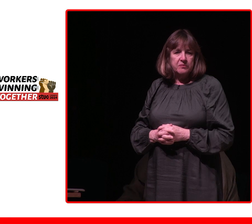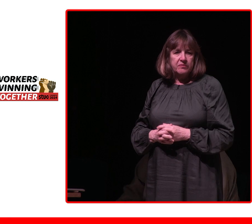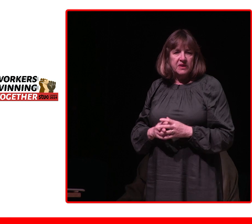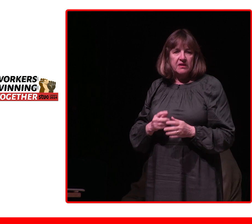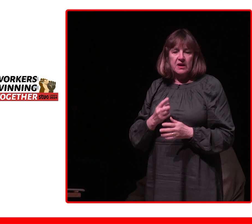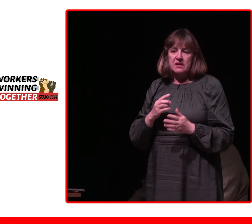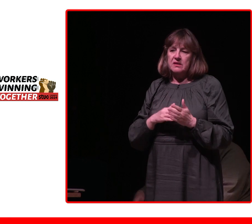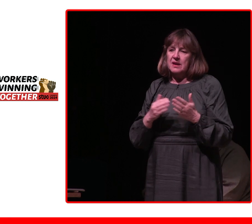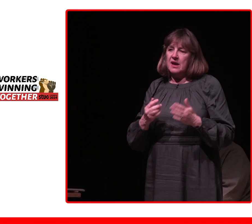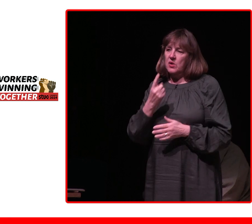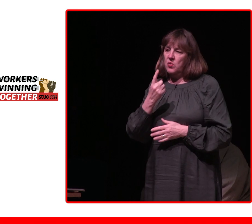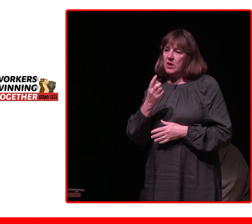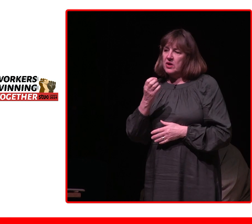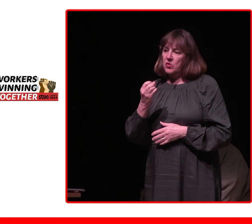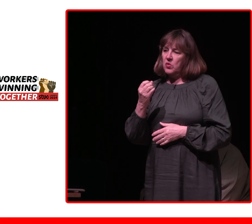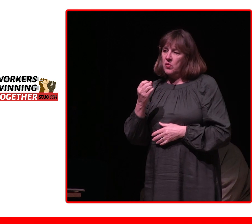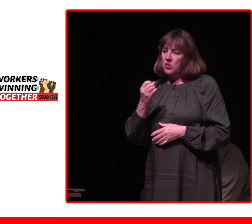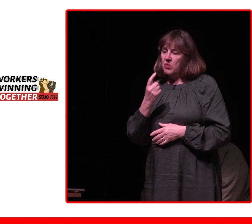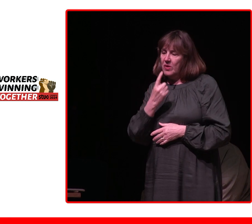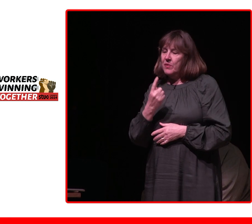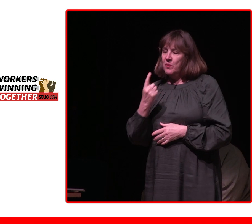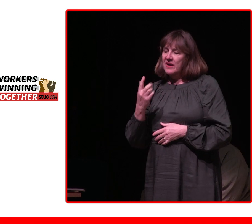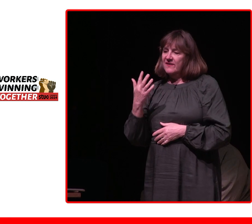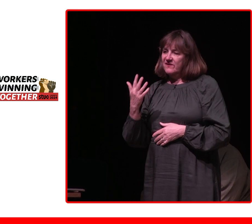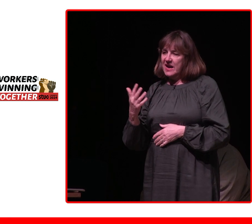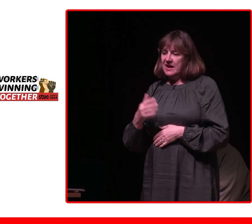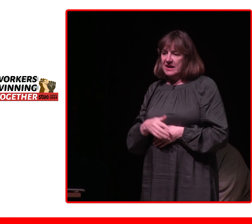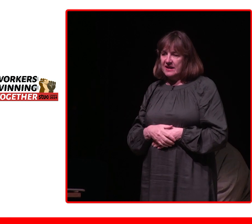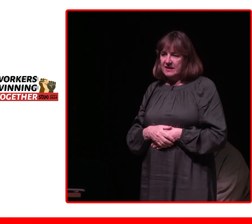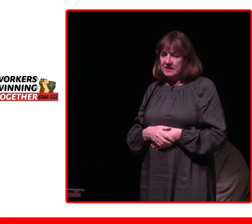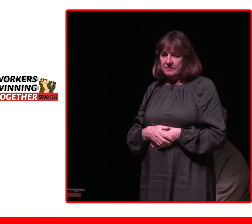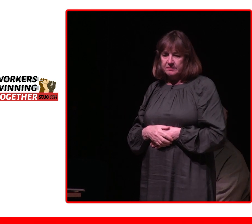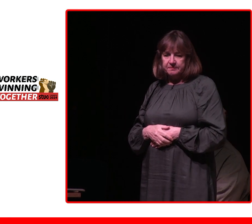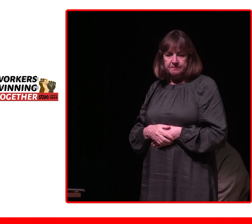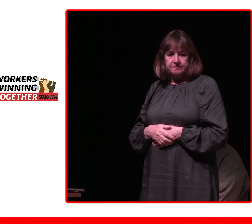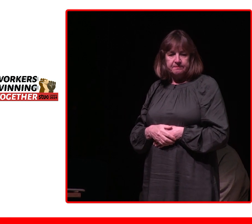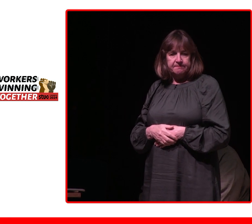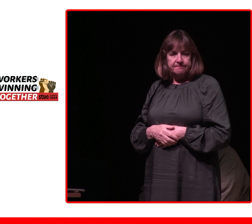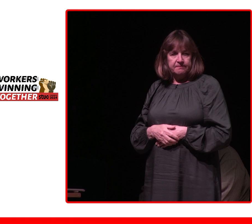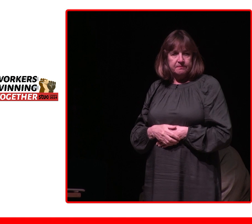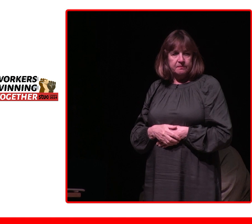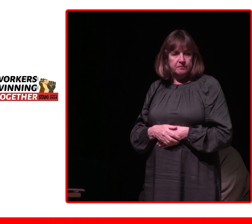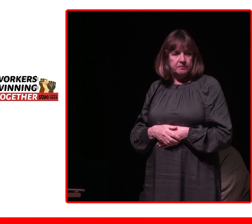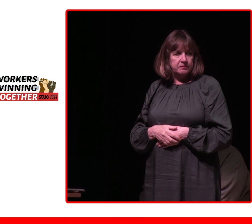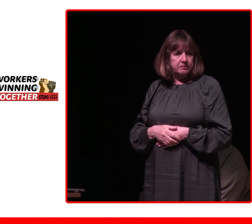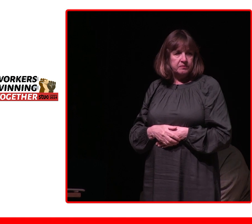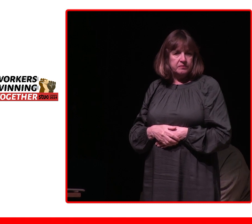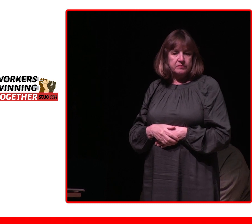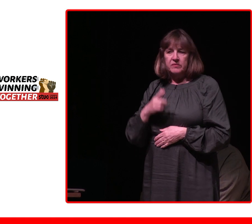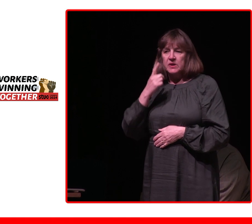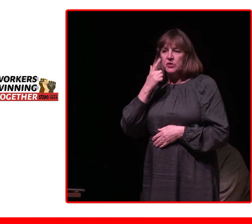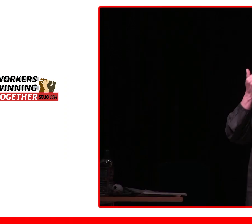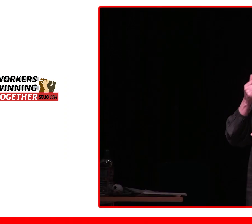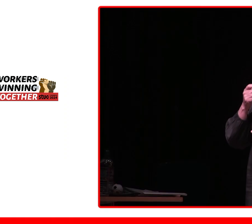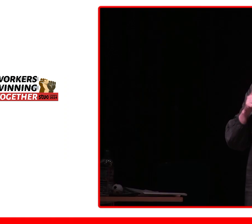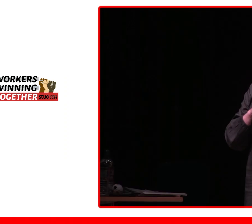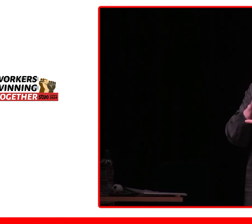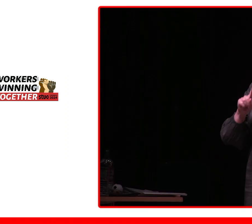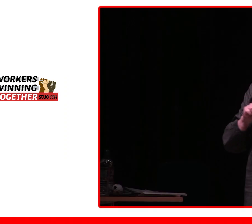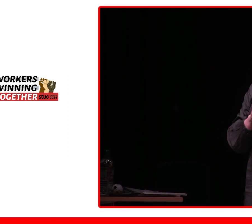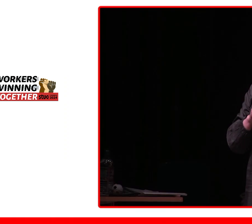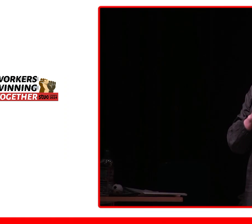motion 115, Palestine and the BDS movement, to be moved by the STUC Annual Youth Conference.